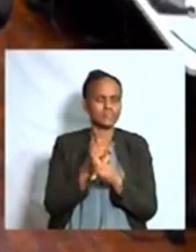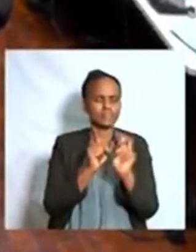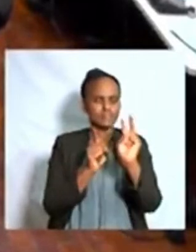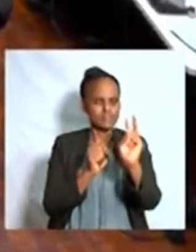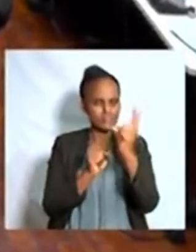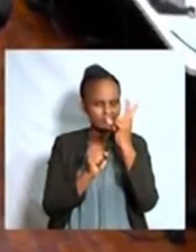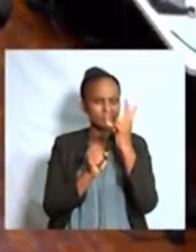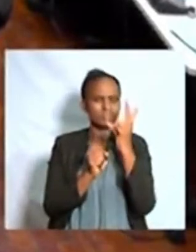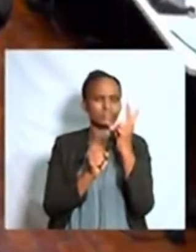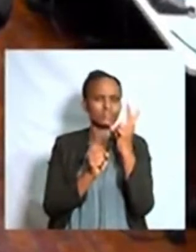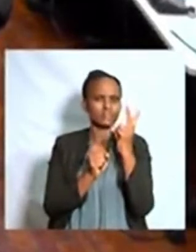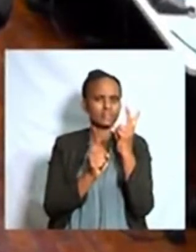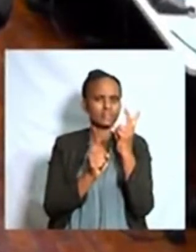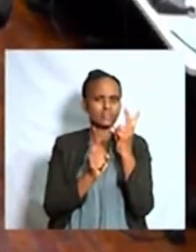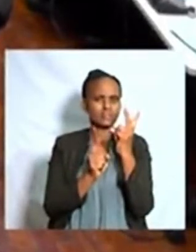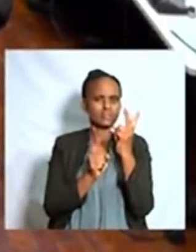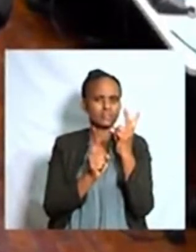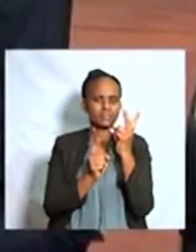second,